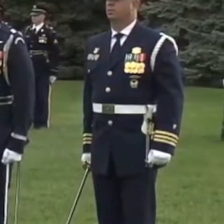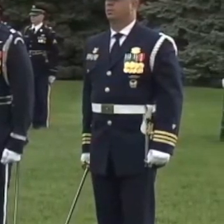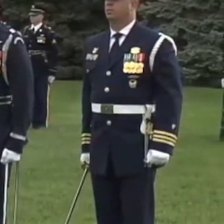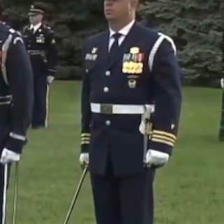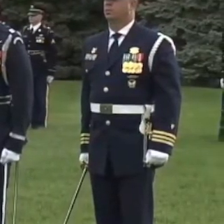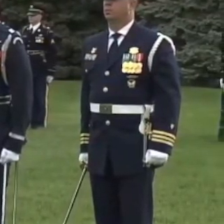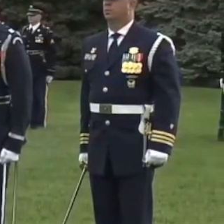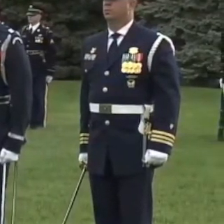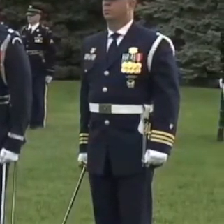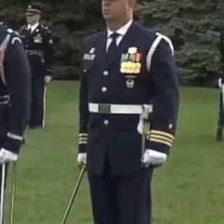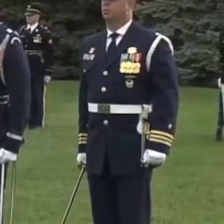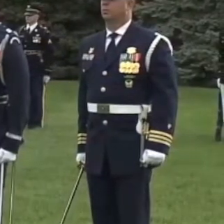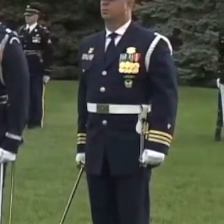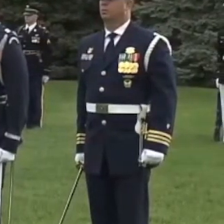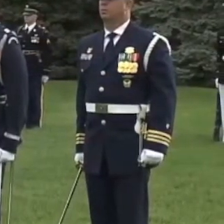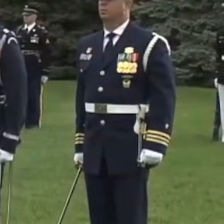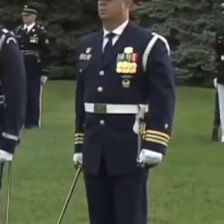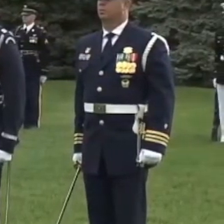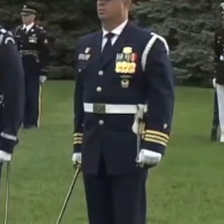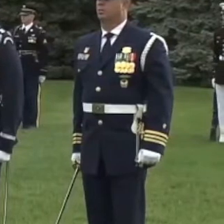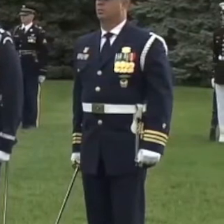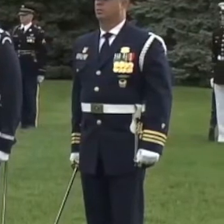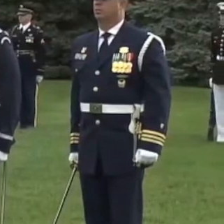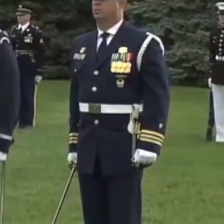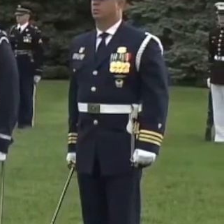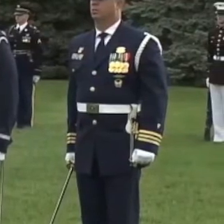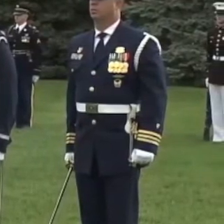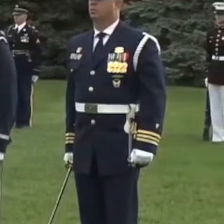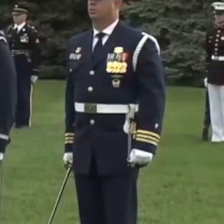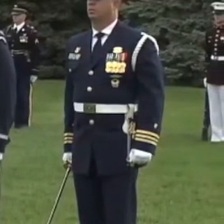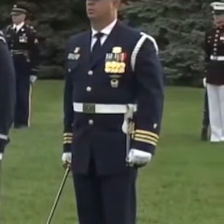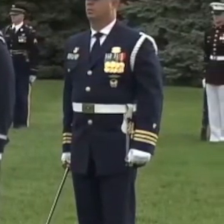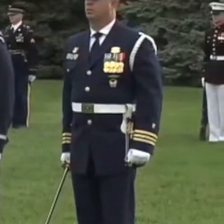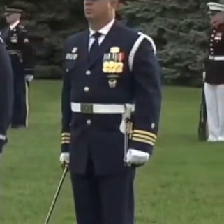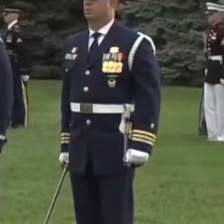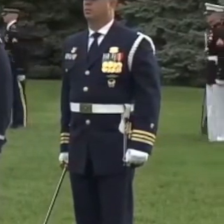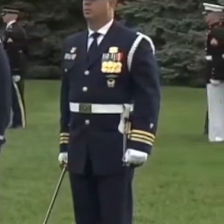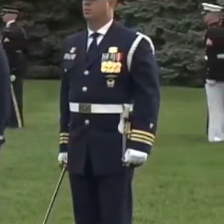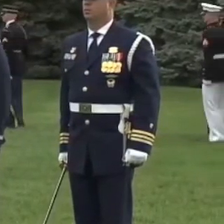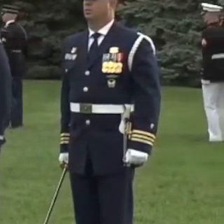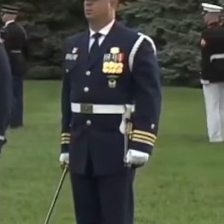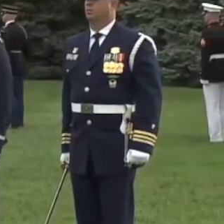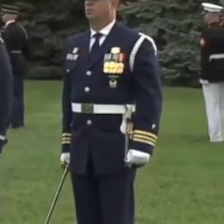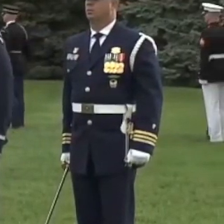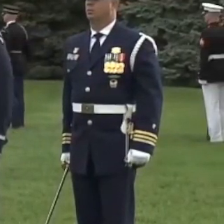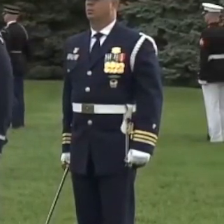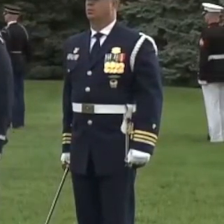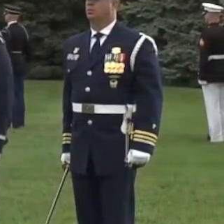Right. Hey.